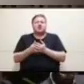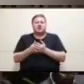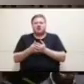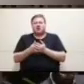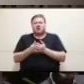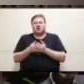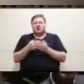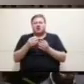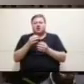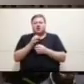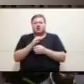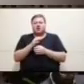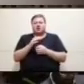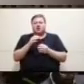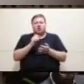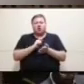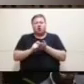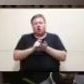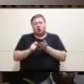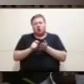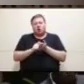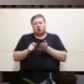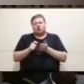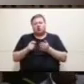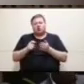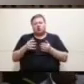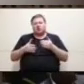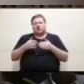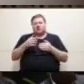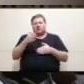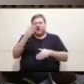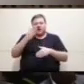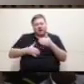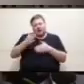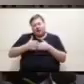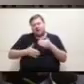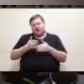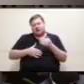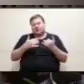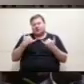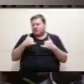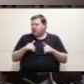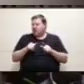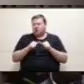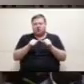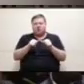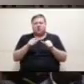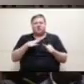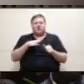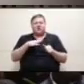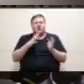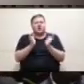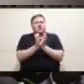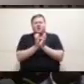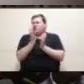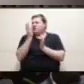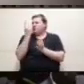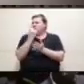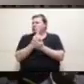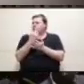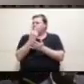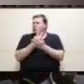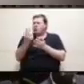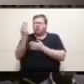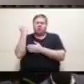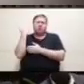that matter was still continuing in that order. But we had a meeting, I believe 2 weeks back, on the